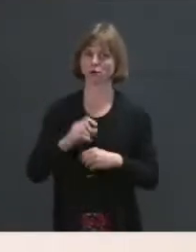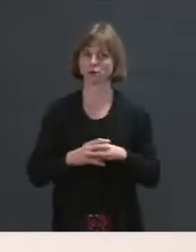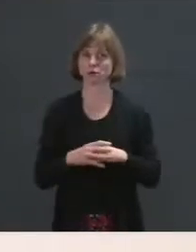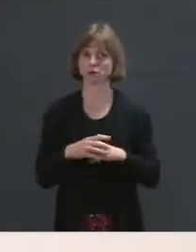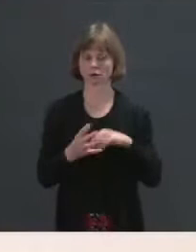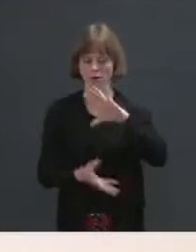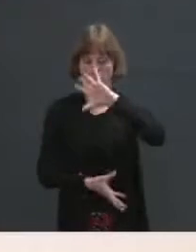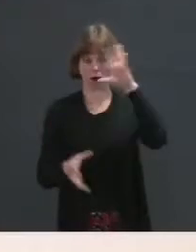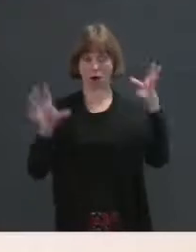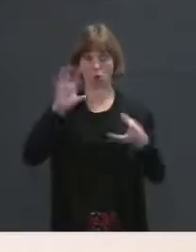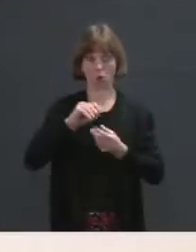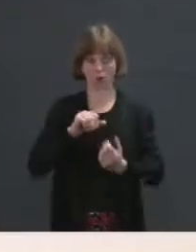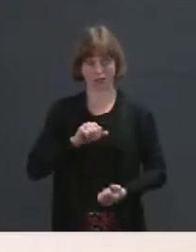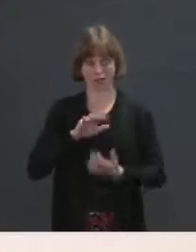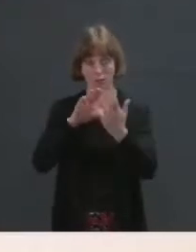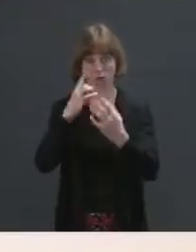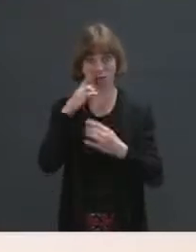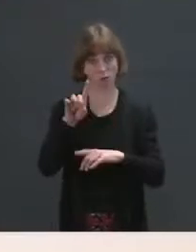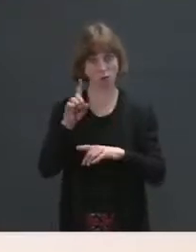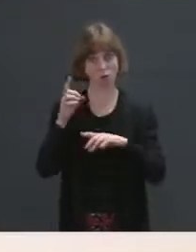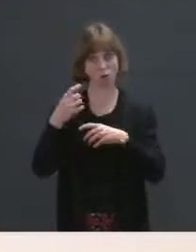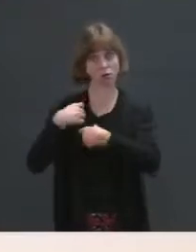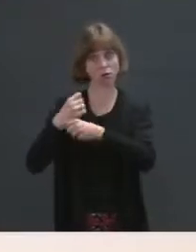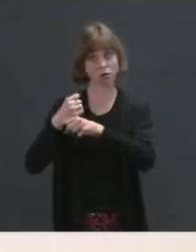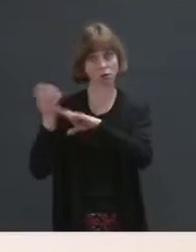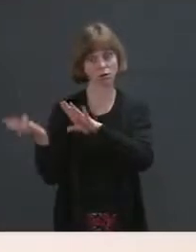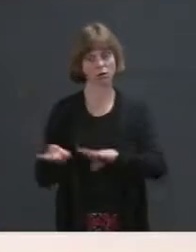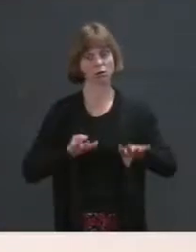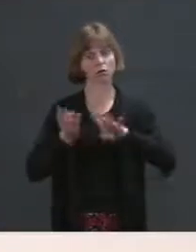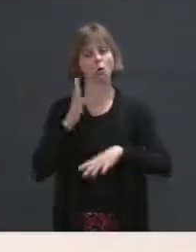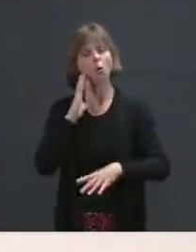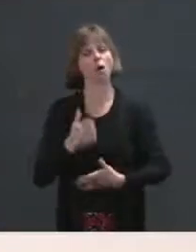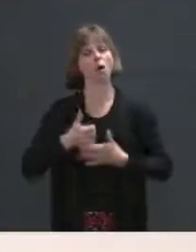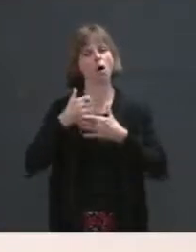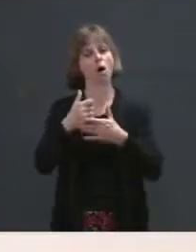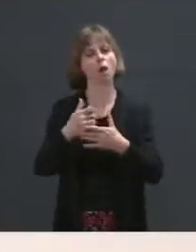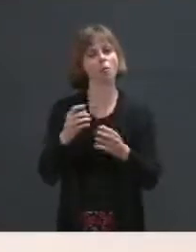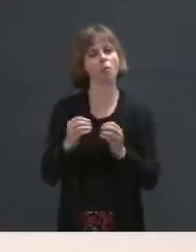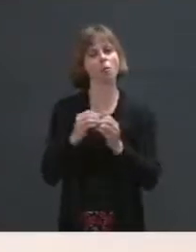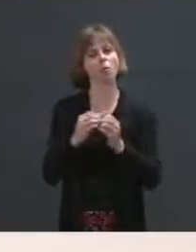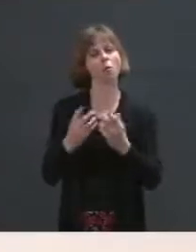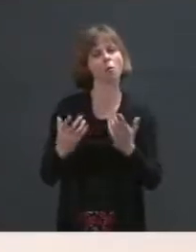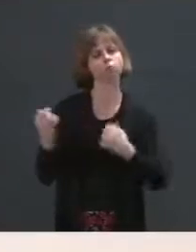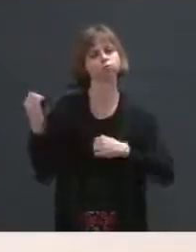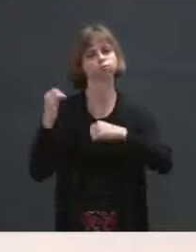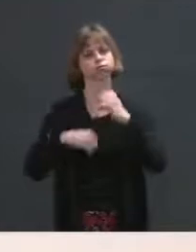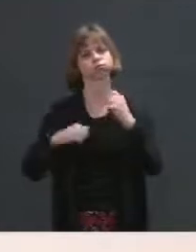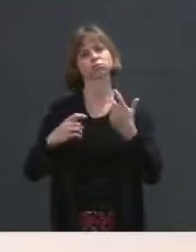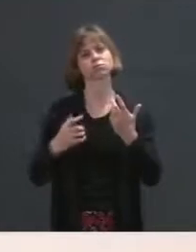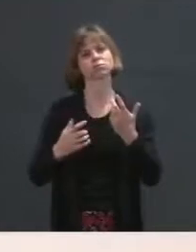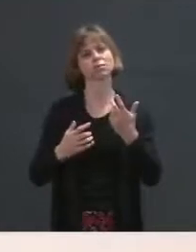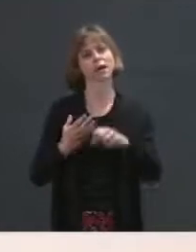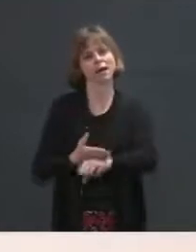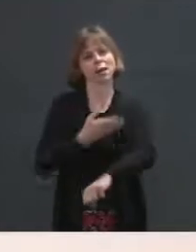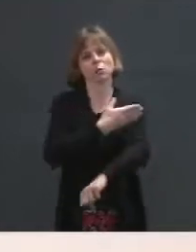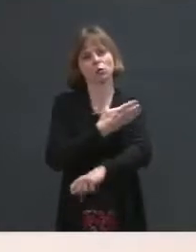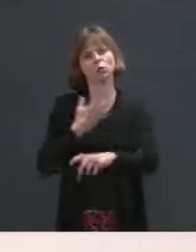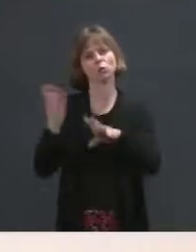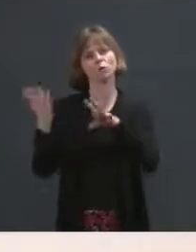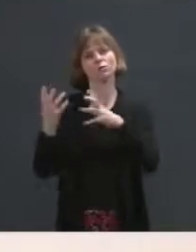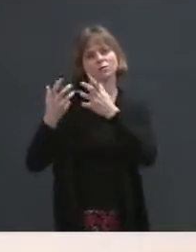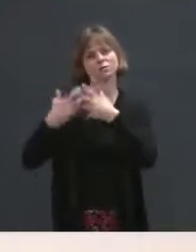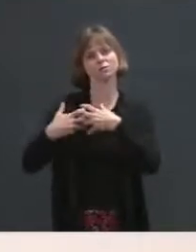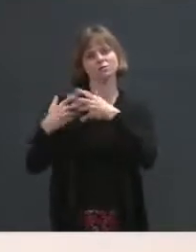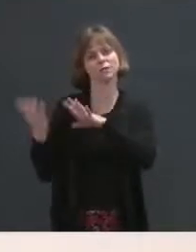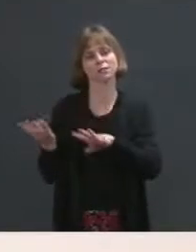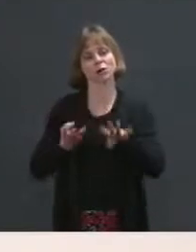approach to supply chain resilience, we'll be able to strengthen our supply chains for the long term. And with that, I'm happy to turn this over to